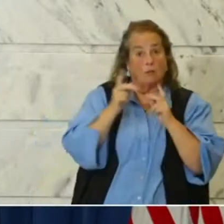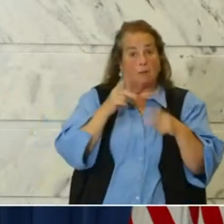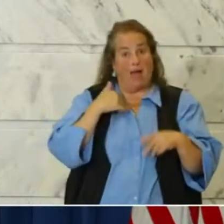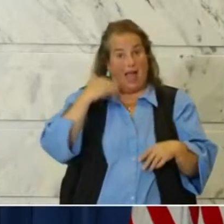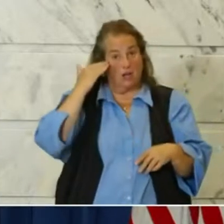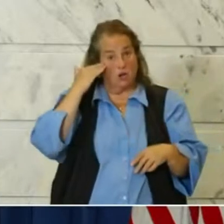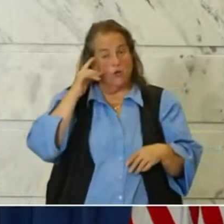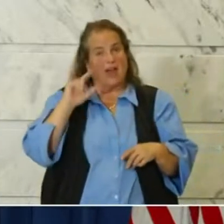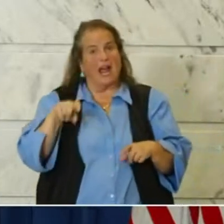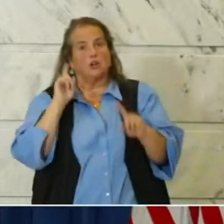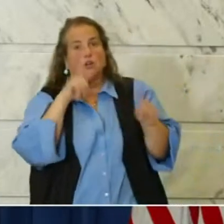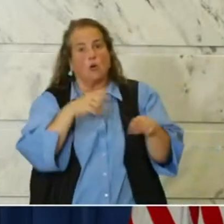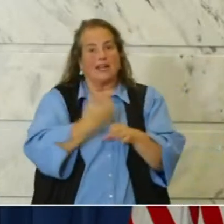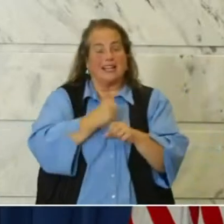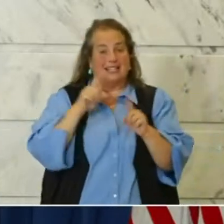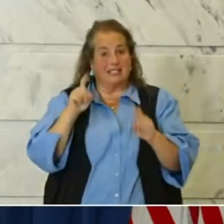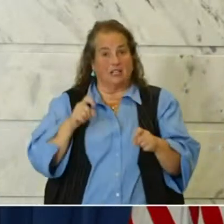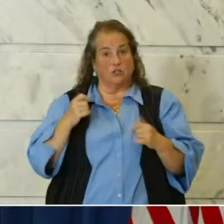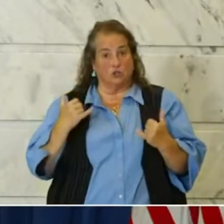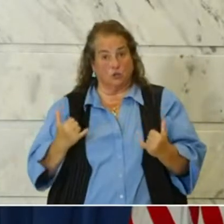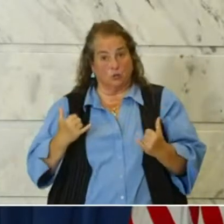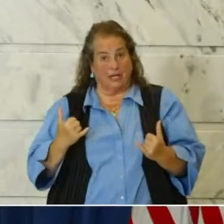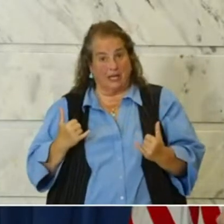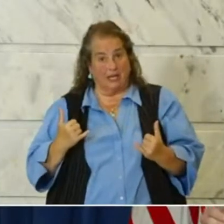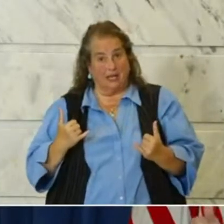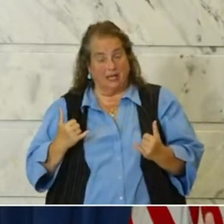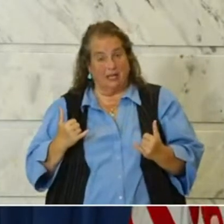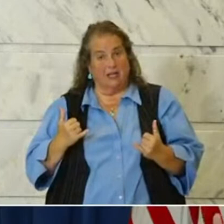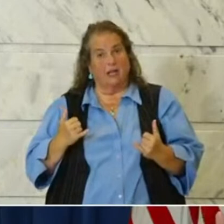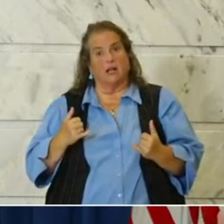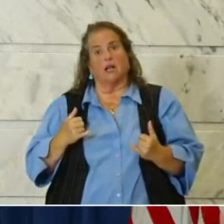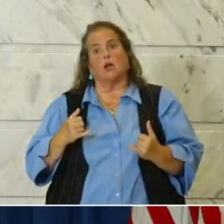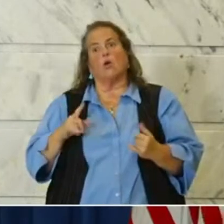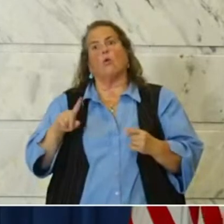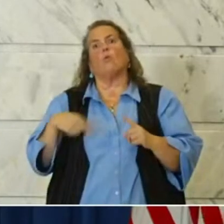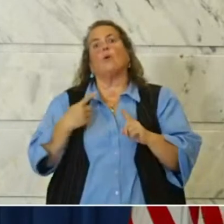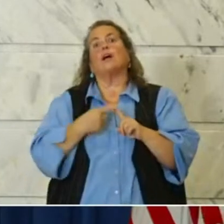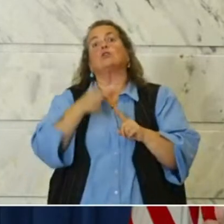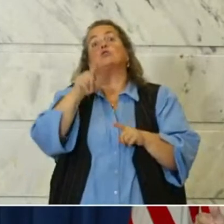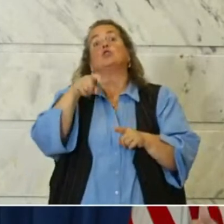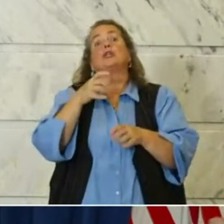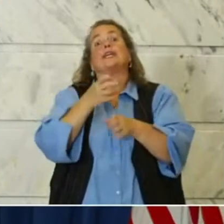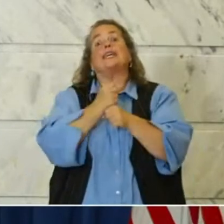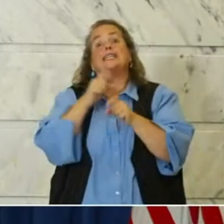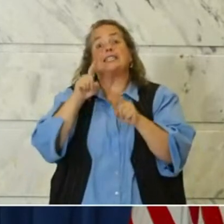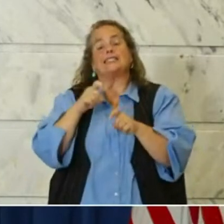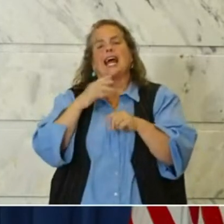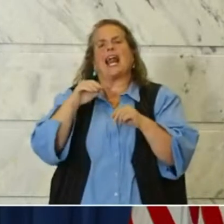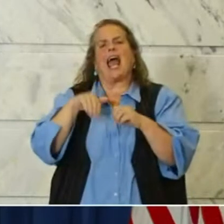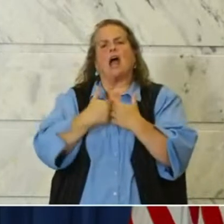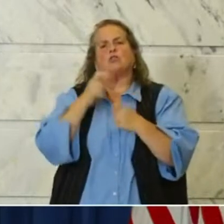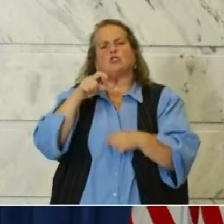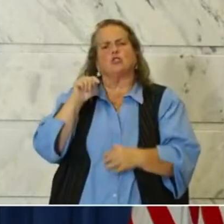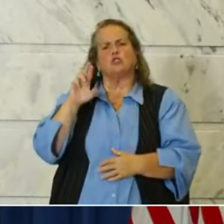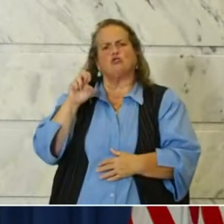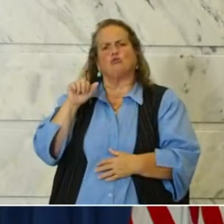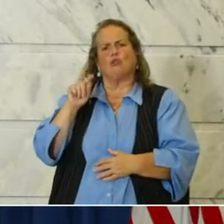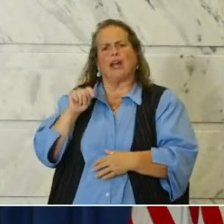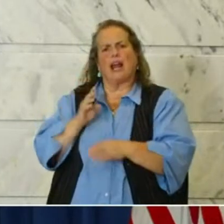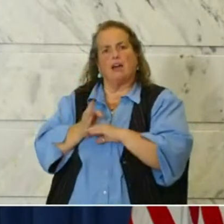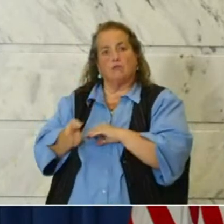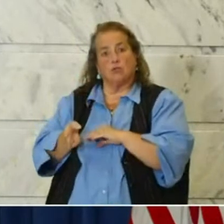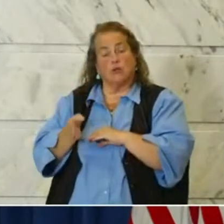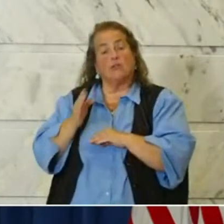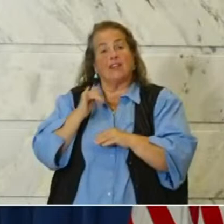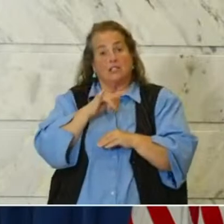get tests today, when you should get tested and how you should treat it afterwards. These were